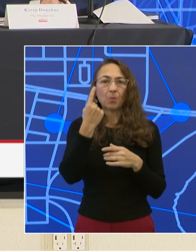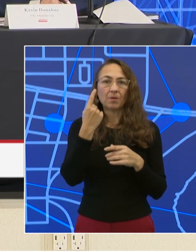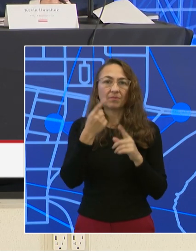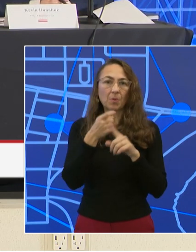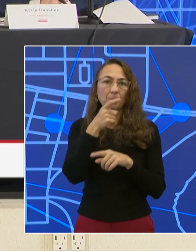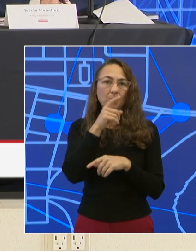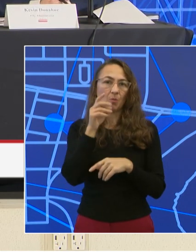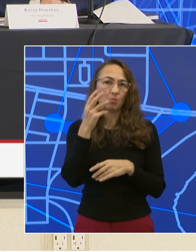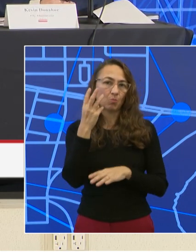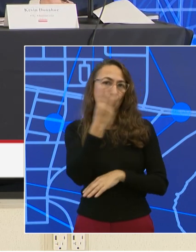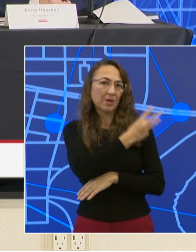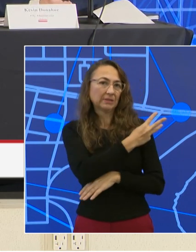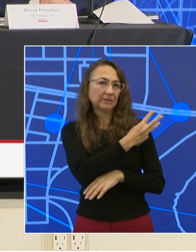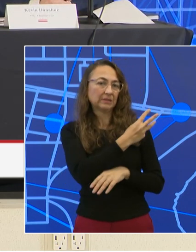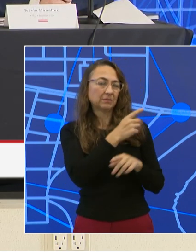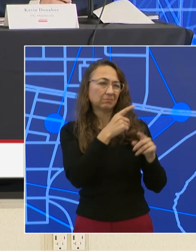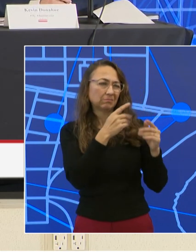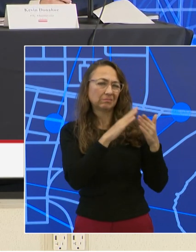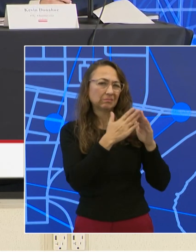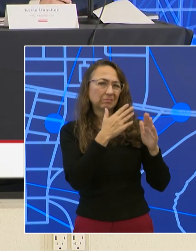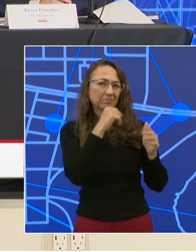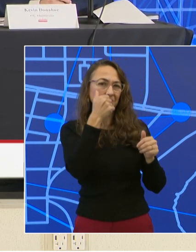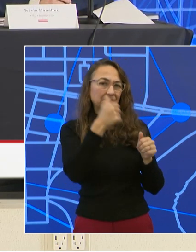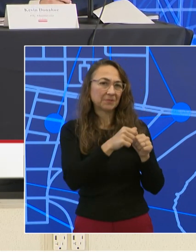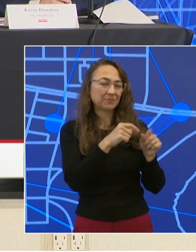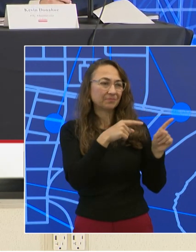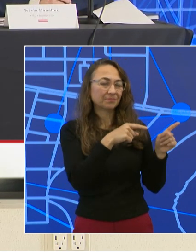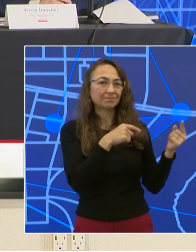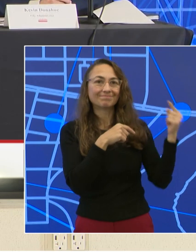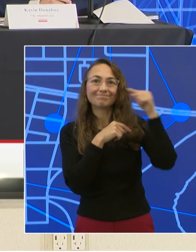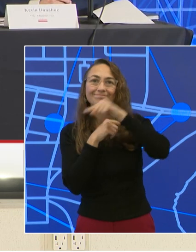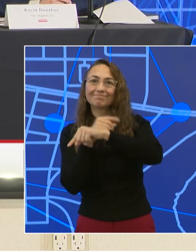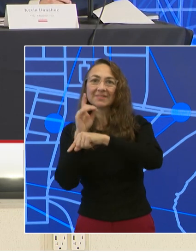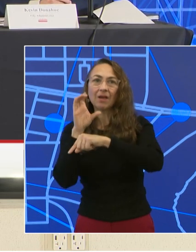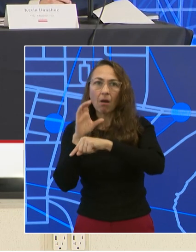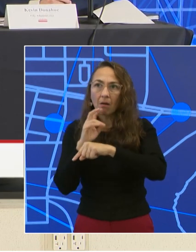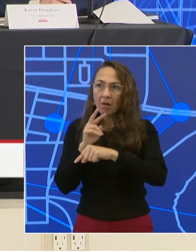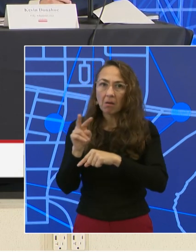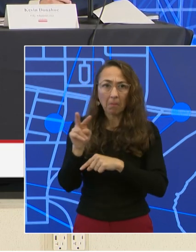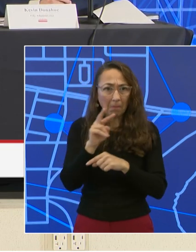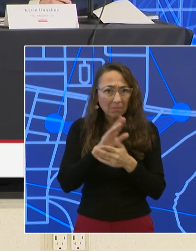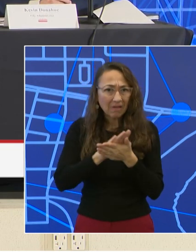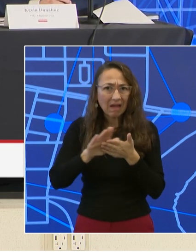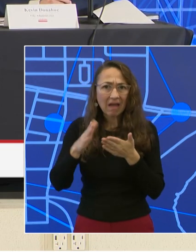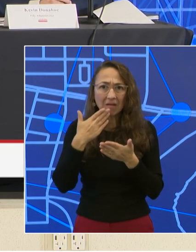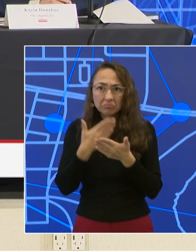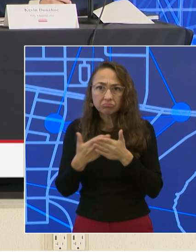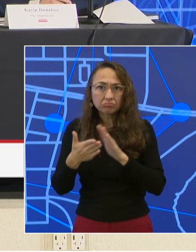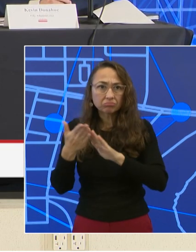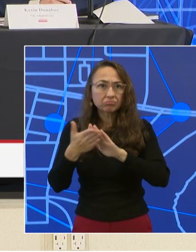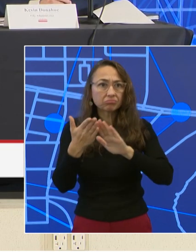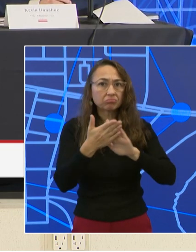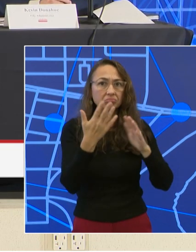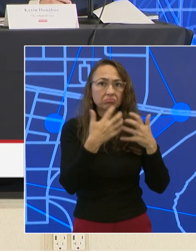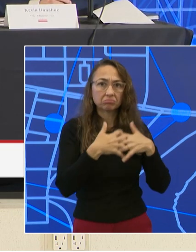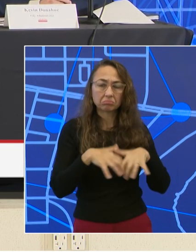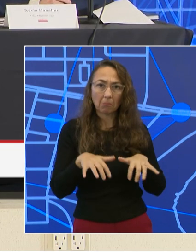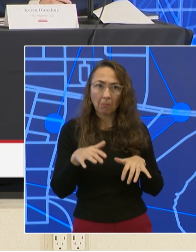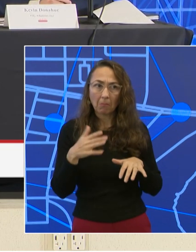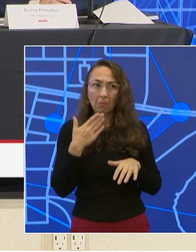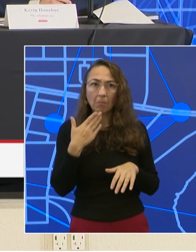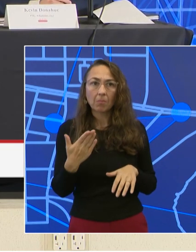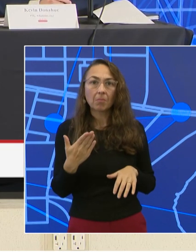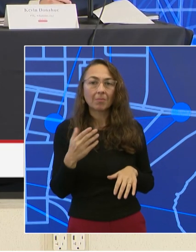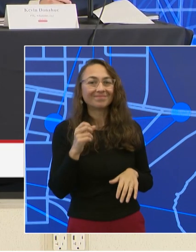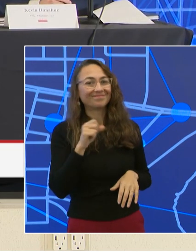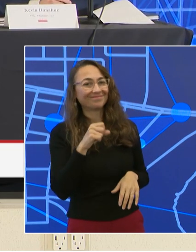and how well run our city is. And the facts indicate that as well. Do we have areas that we want to